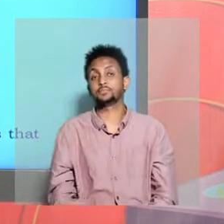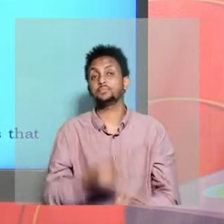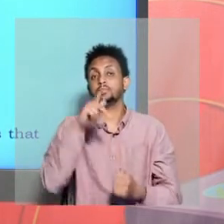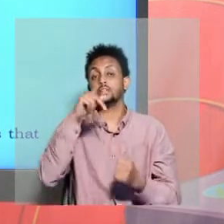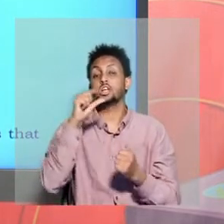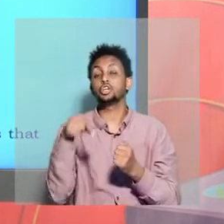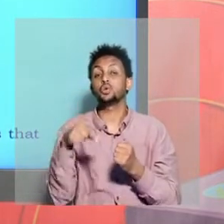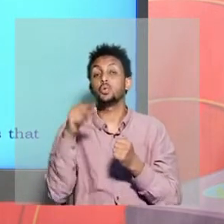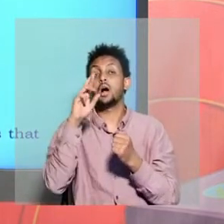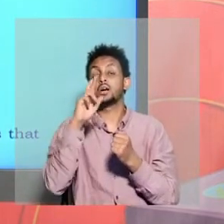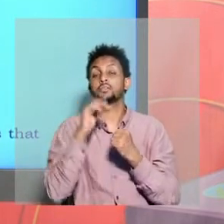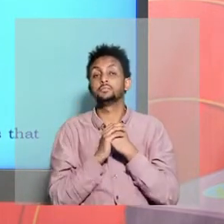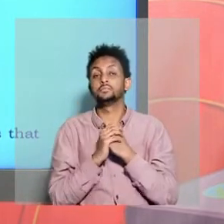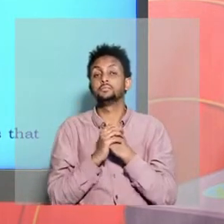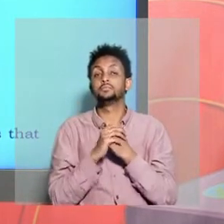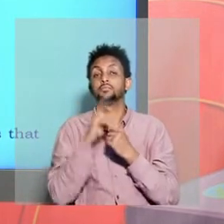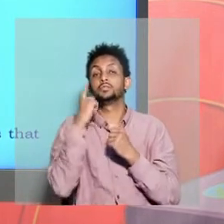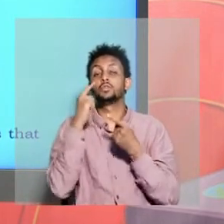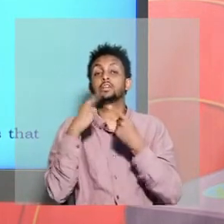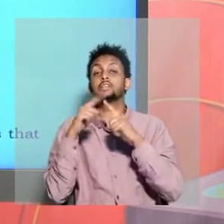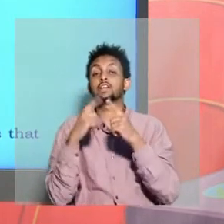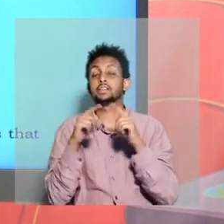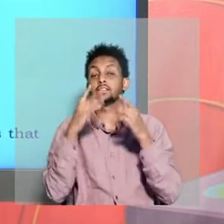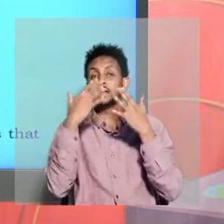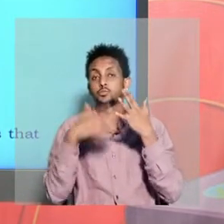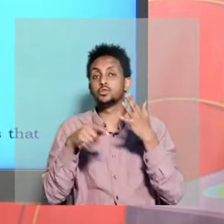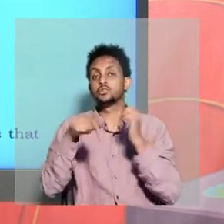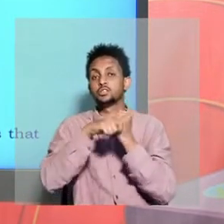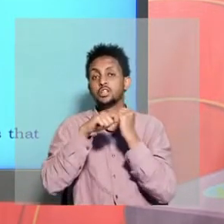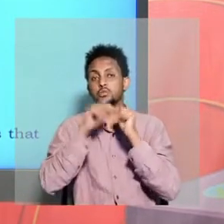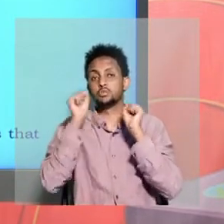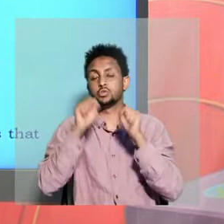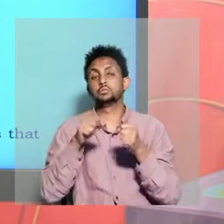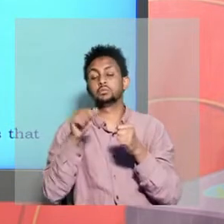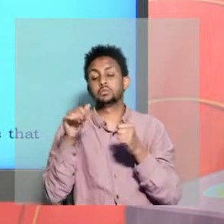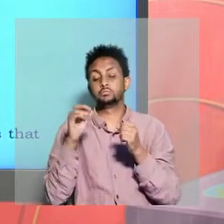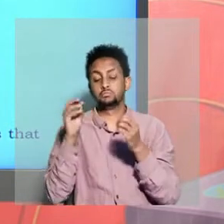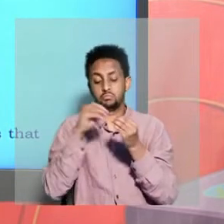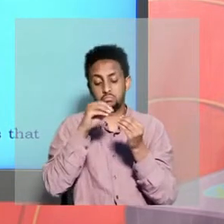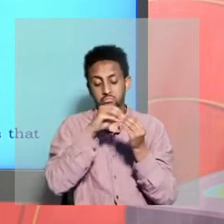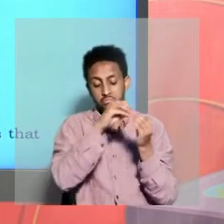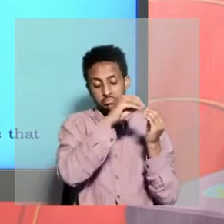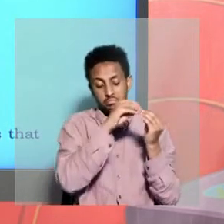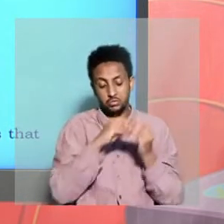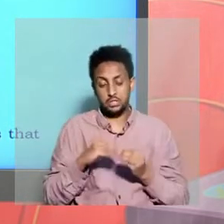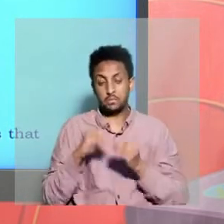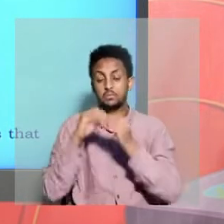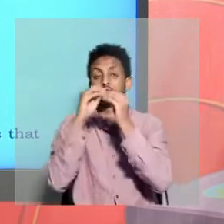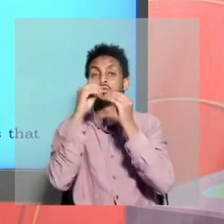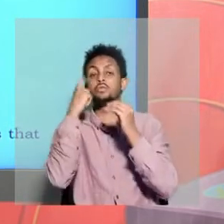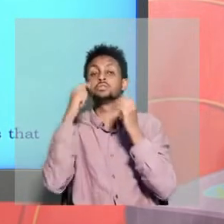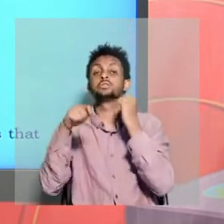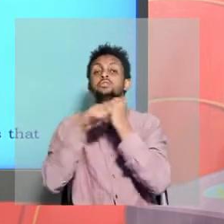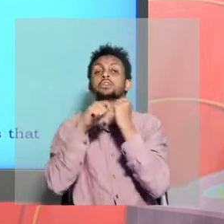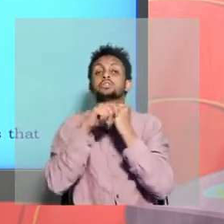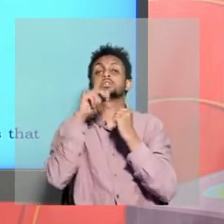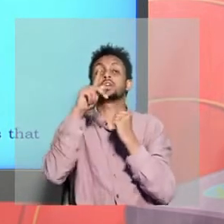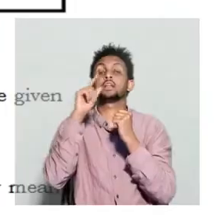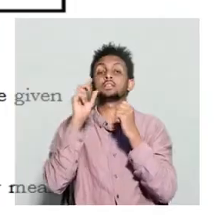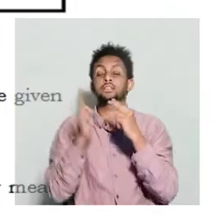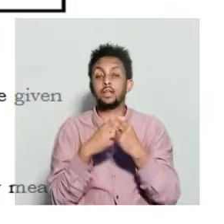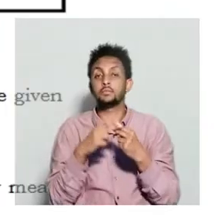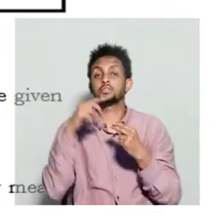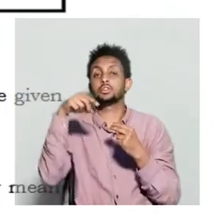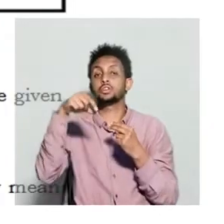KQ over R. For different types of charge, it's possible to use the summation of the charges like K